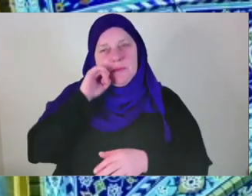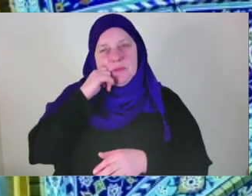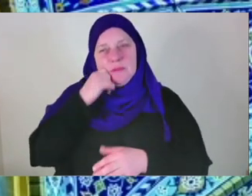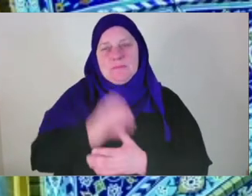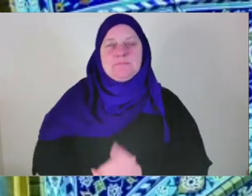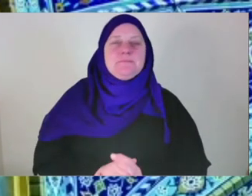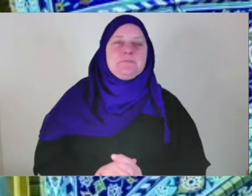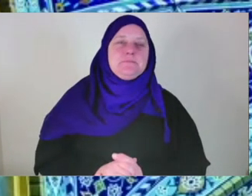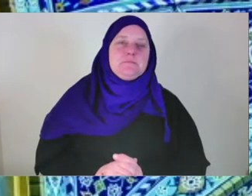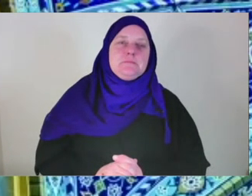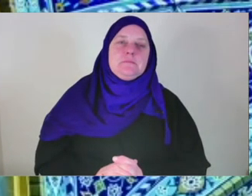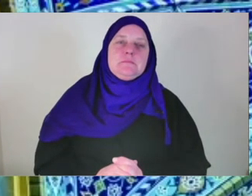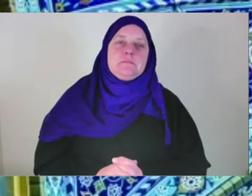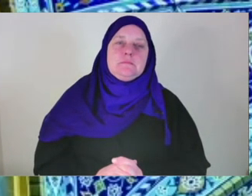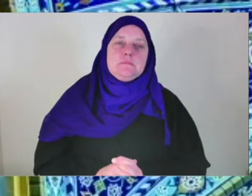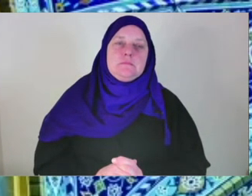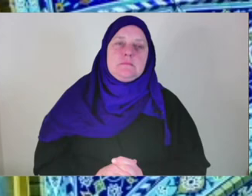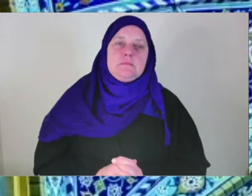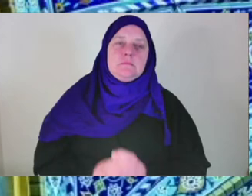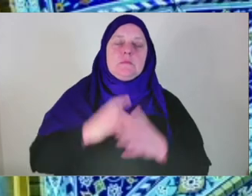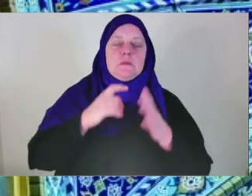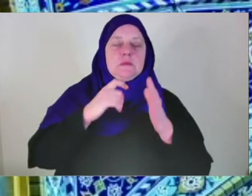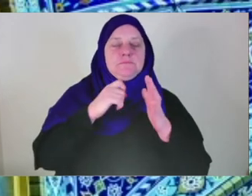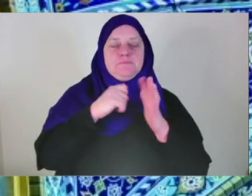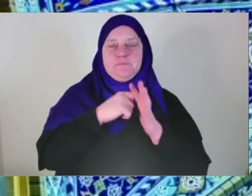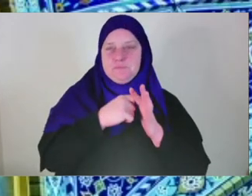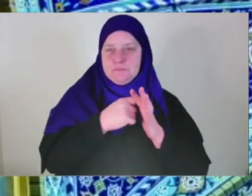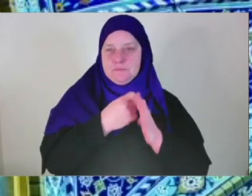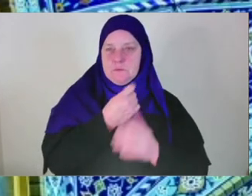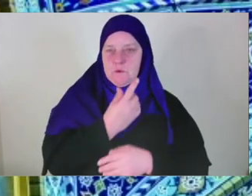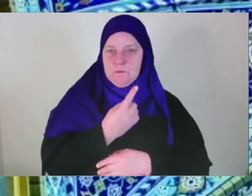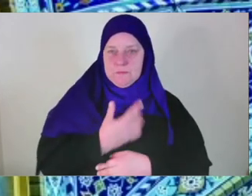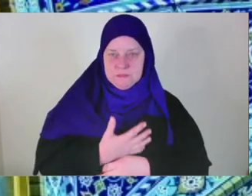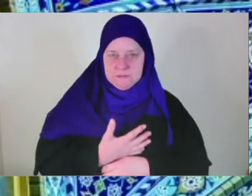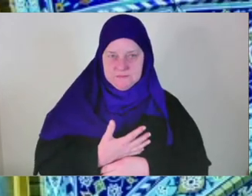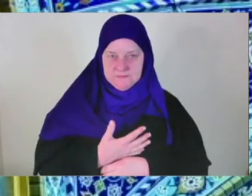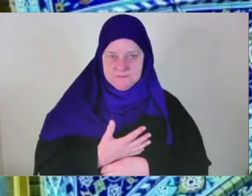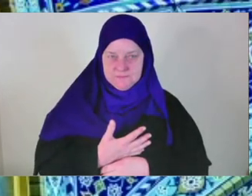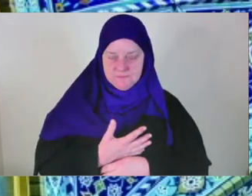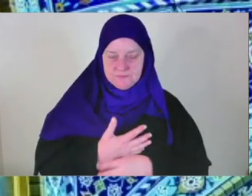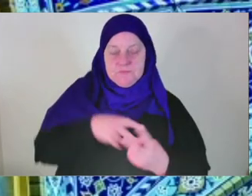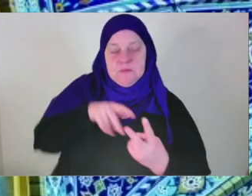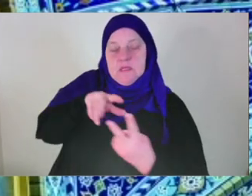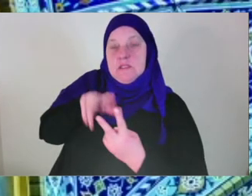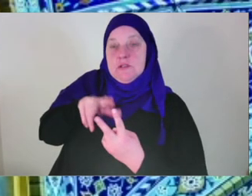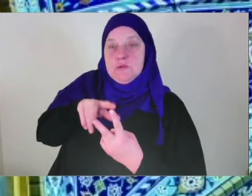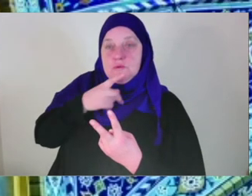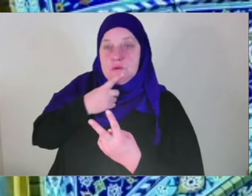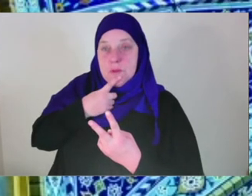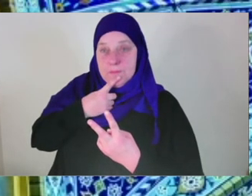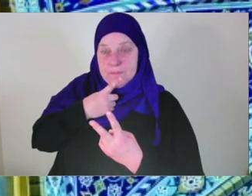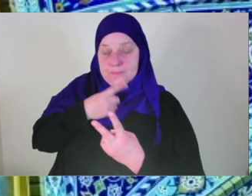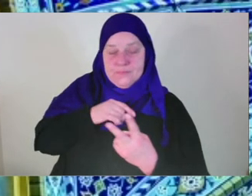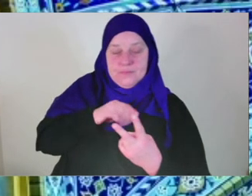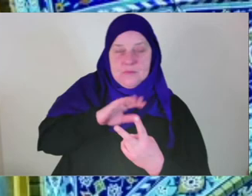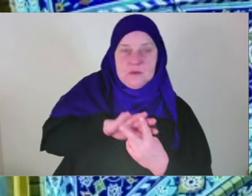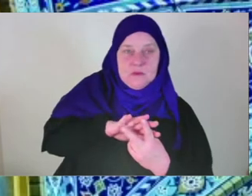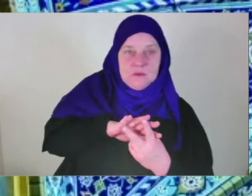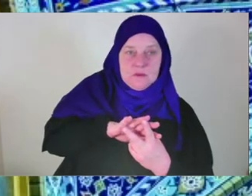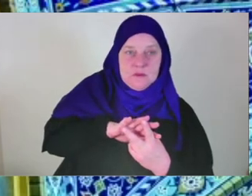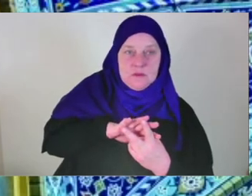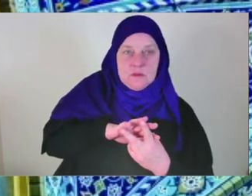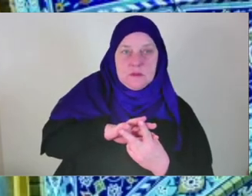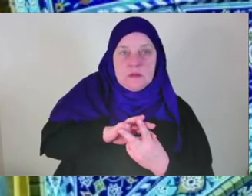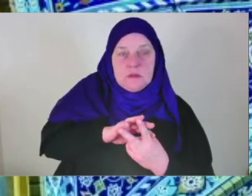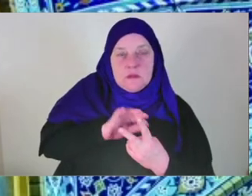and Sahme Imam, see, homes, technically speaking, is divided into two main portions. One, we call it Sahme Imam, which